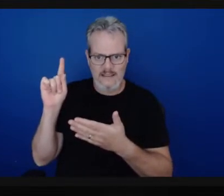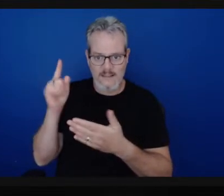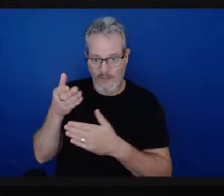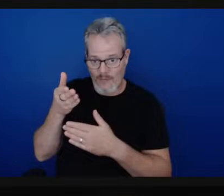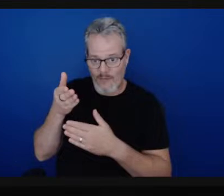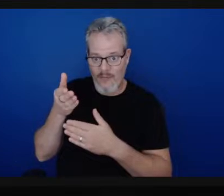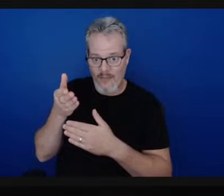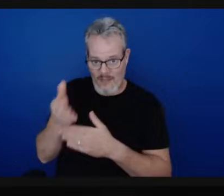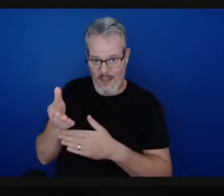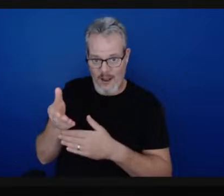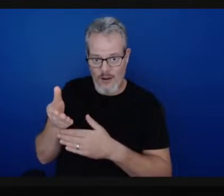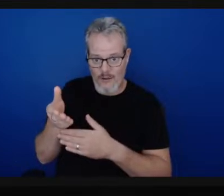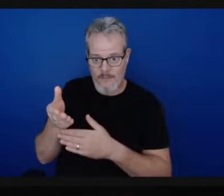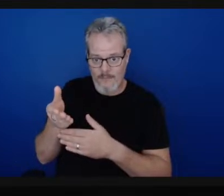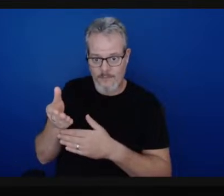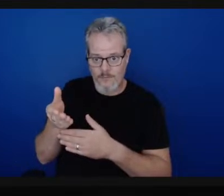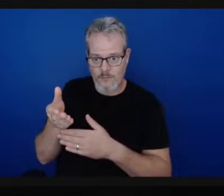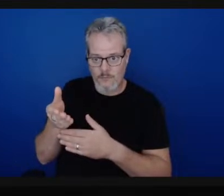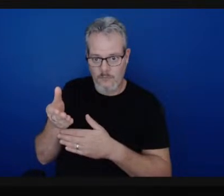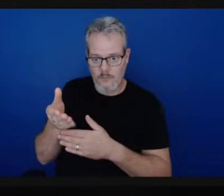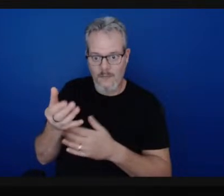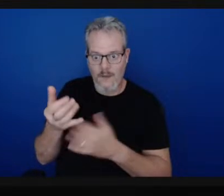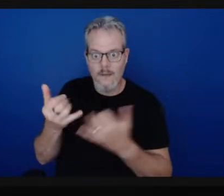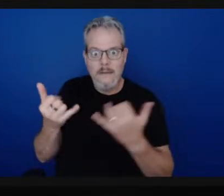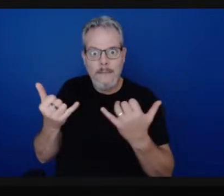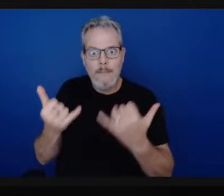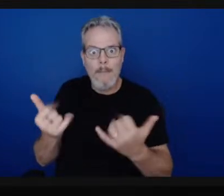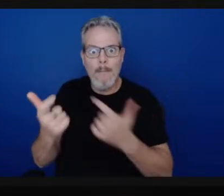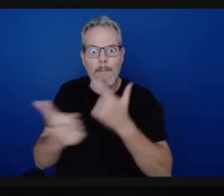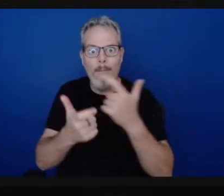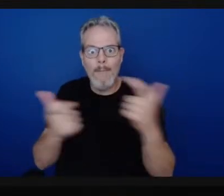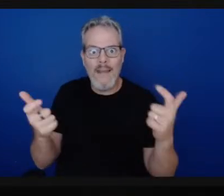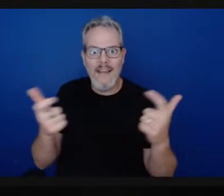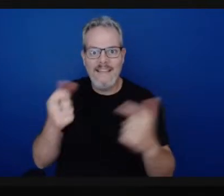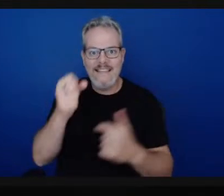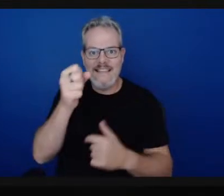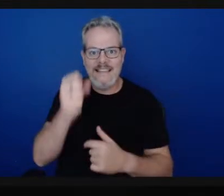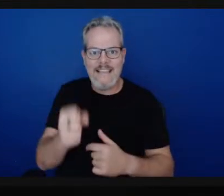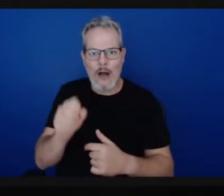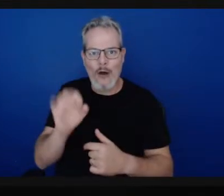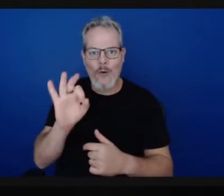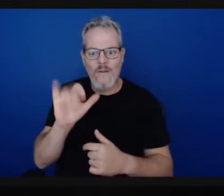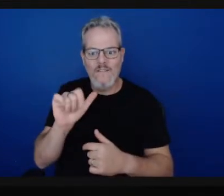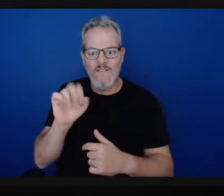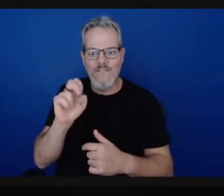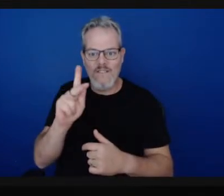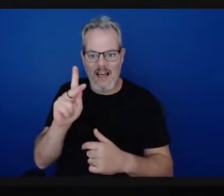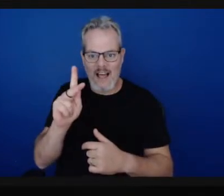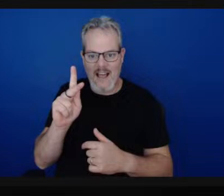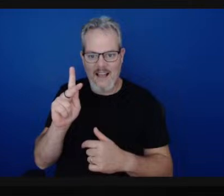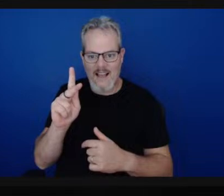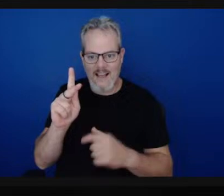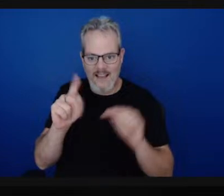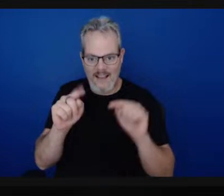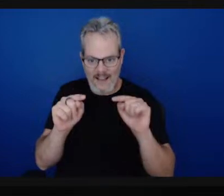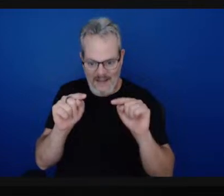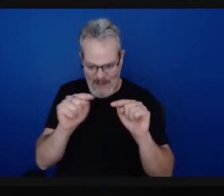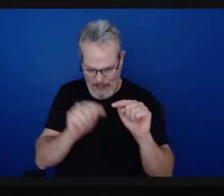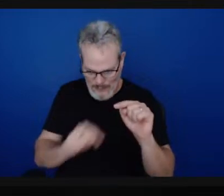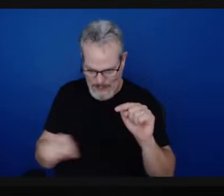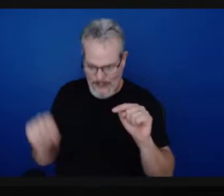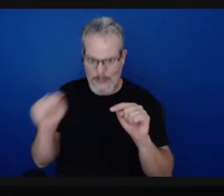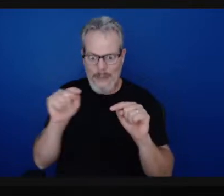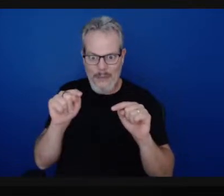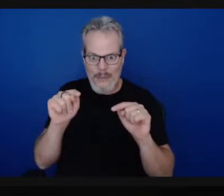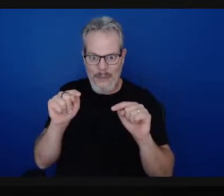from this past week right now, this big earthquake on a south flank, it is moving an adjustment to this triangle, the